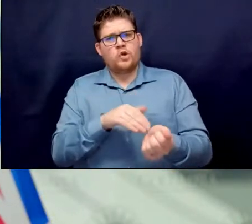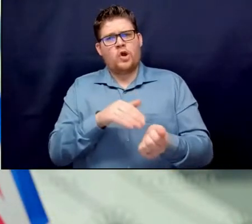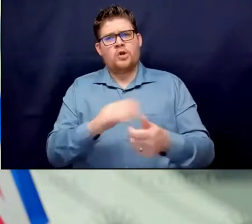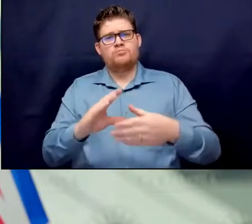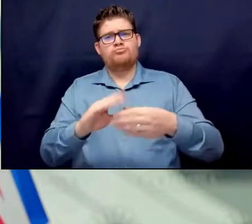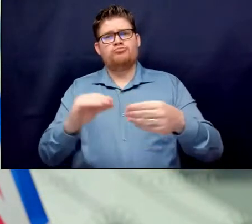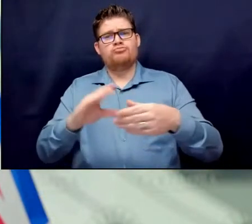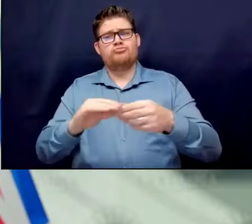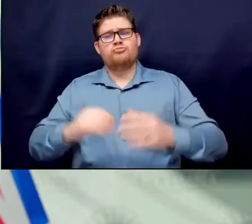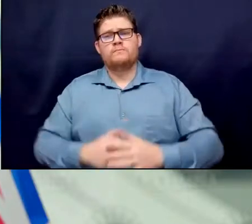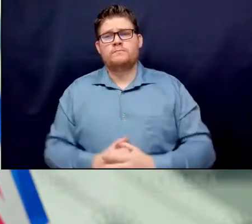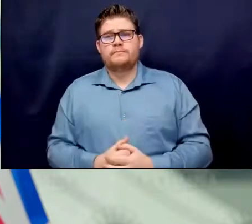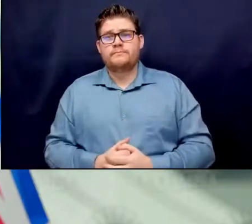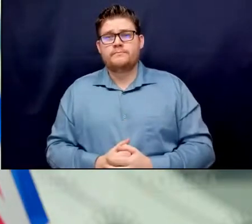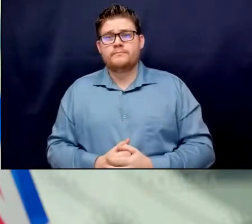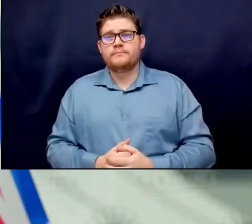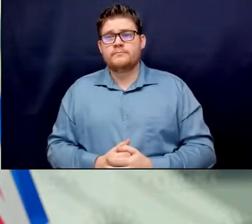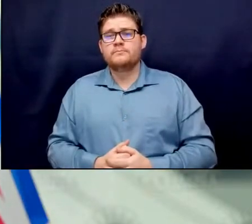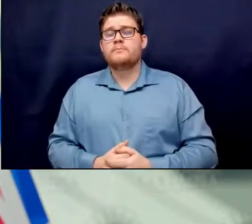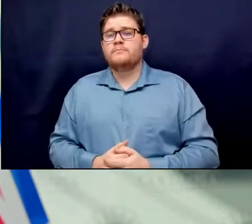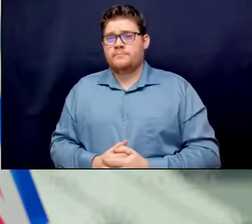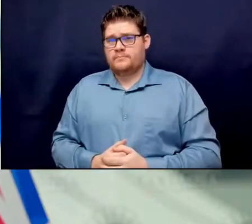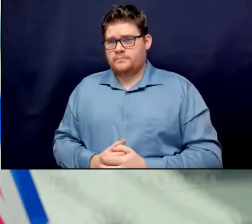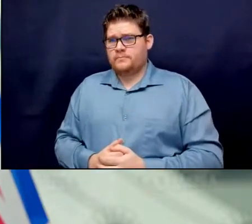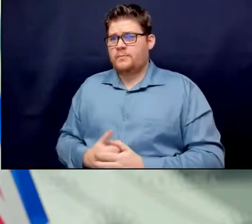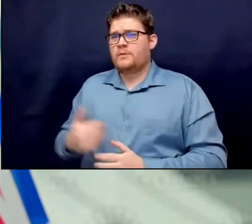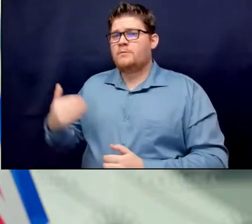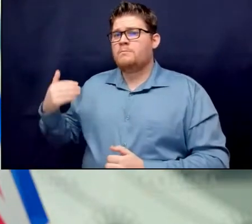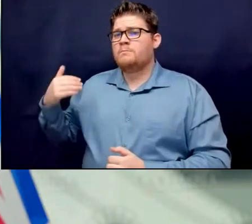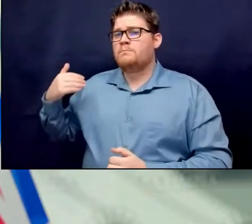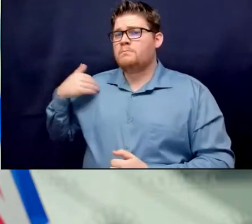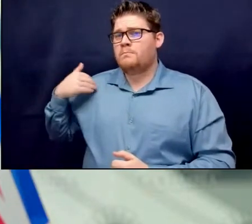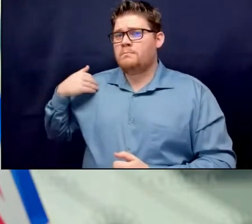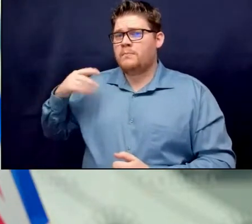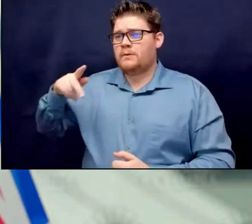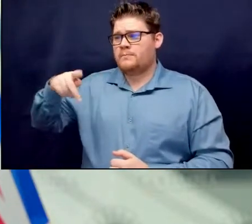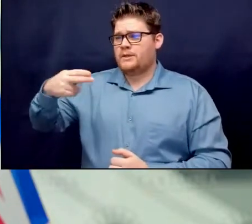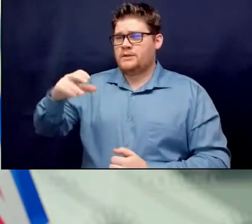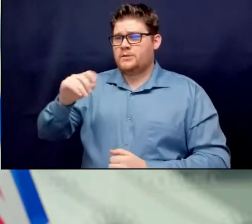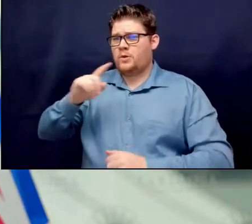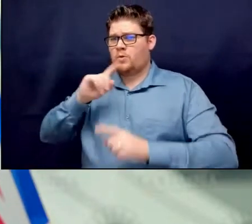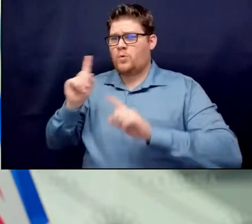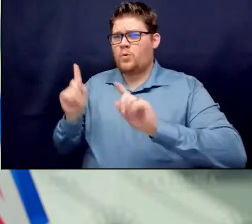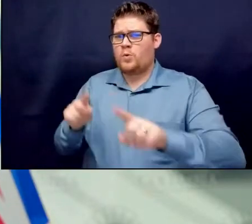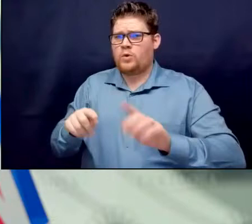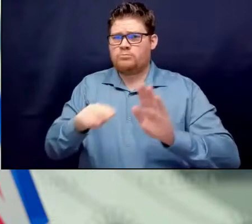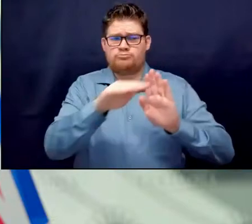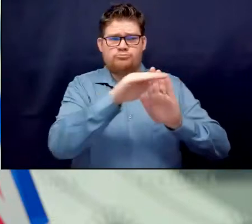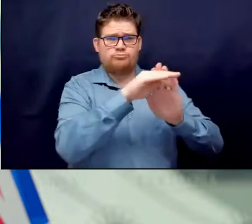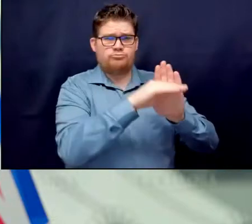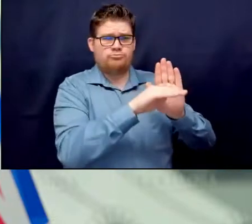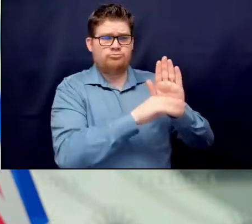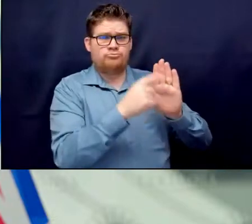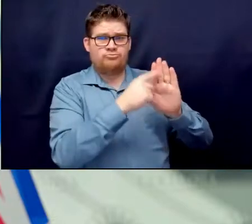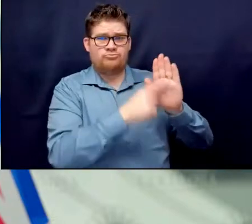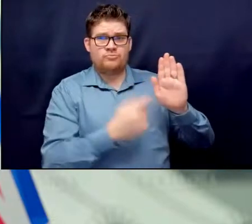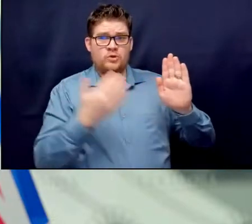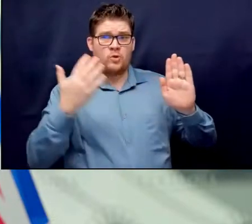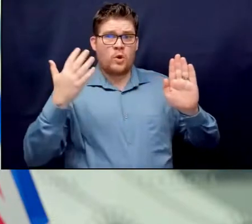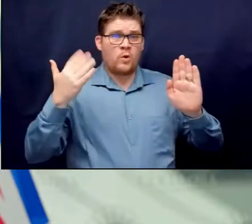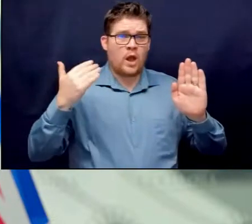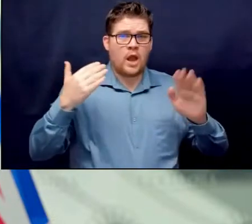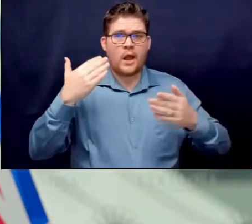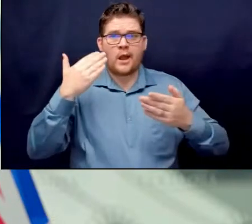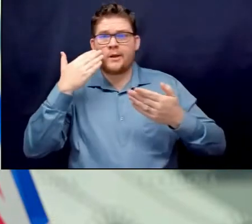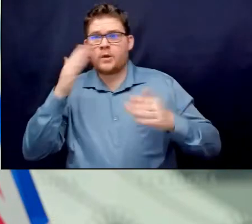uncertainty about what would happen about Omicron. And now that we are certain it's less severe, they will have to be stepped down. So first,